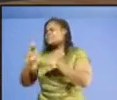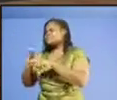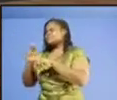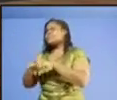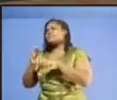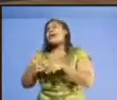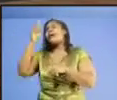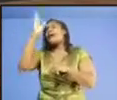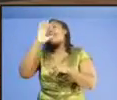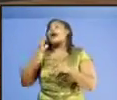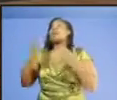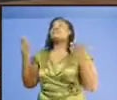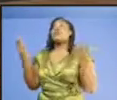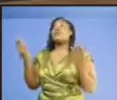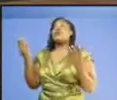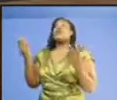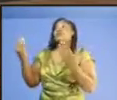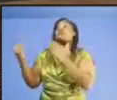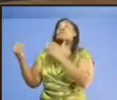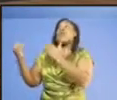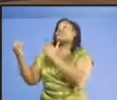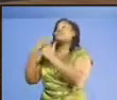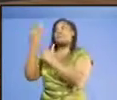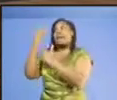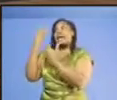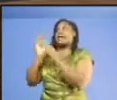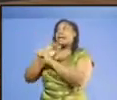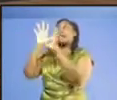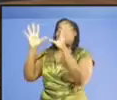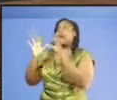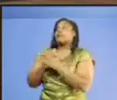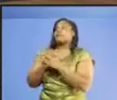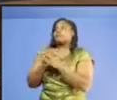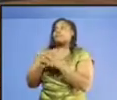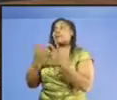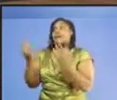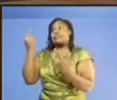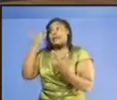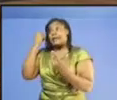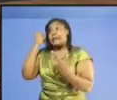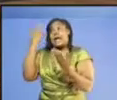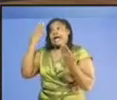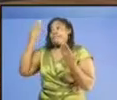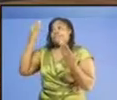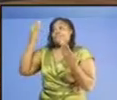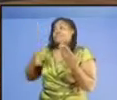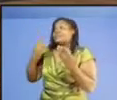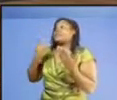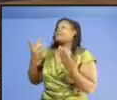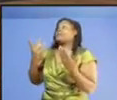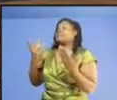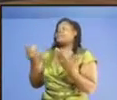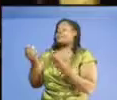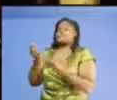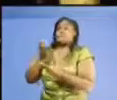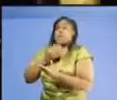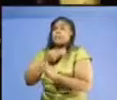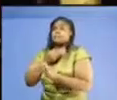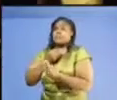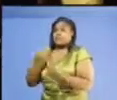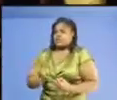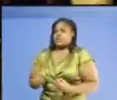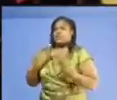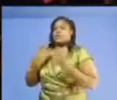saying, God, you have to speak to me clearly, because I can't preach unless the text speaks to me. And